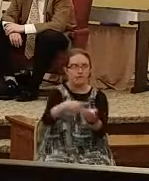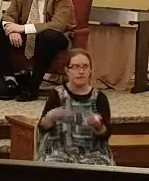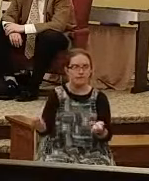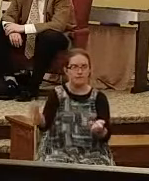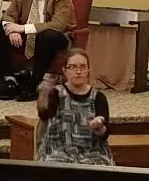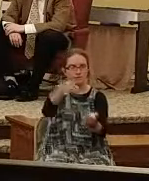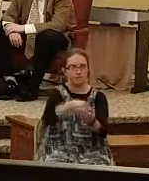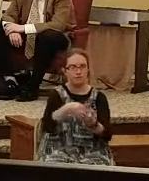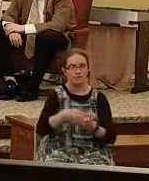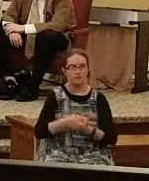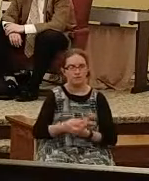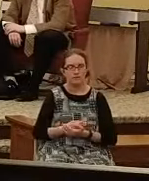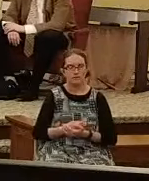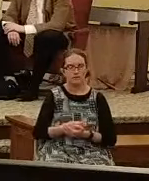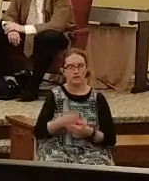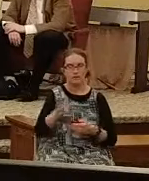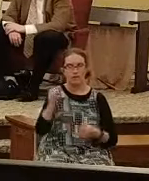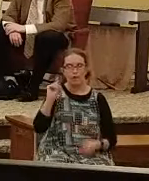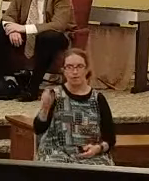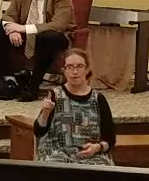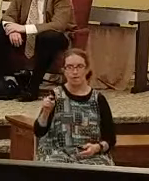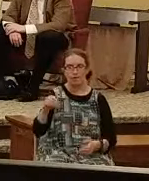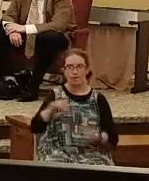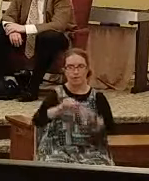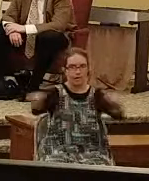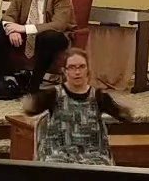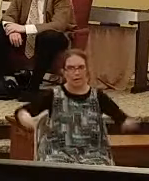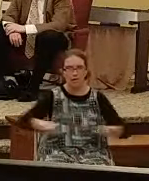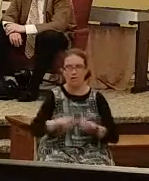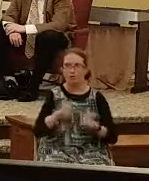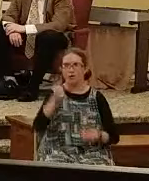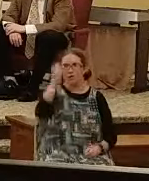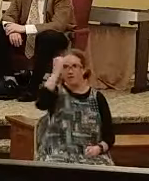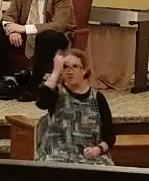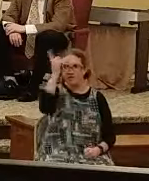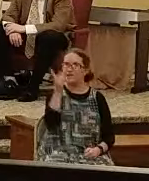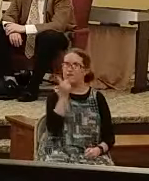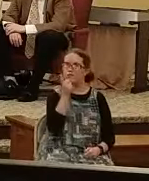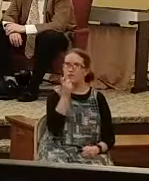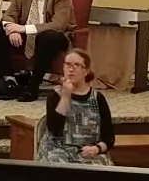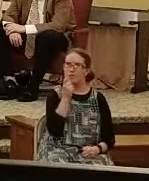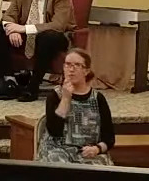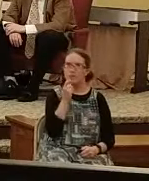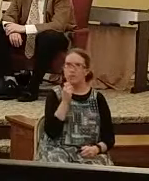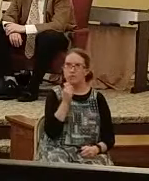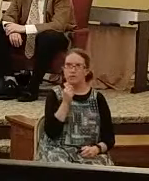again and again, and nobody in that area could figure out who it was.